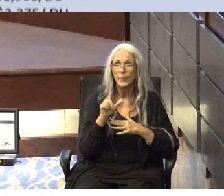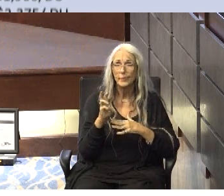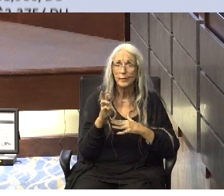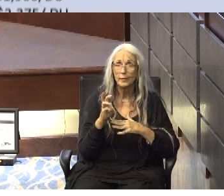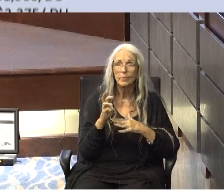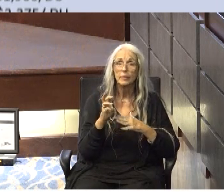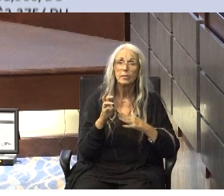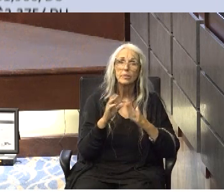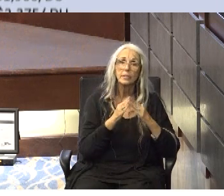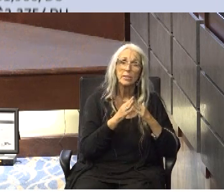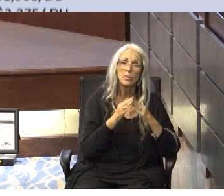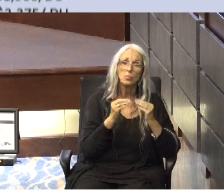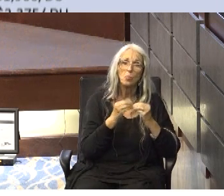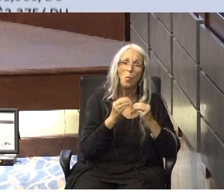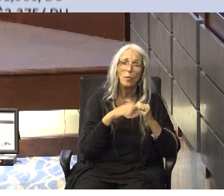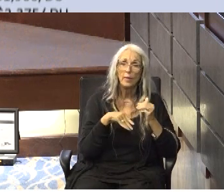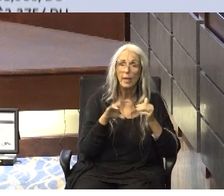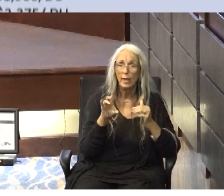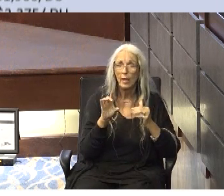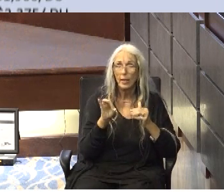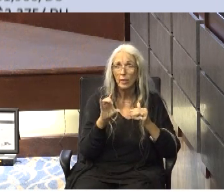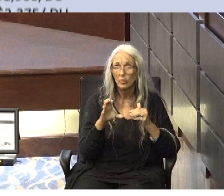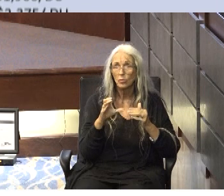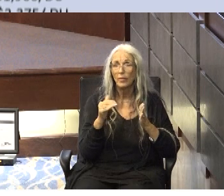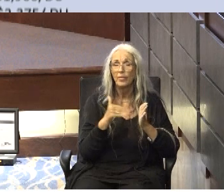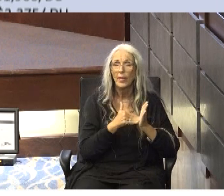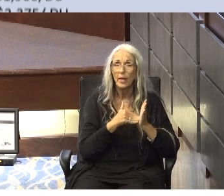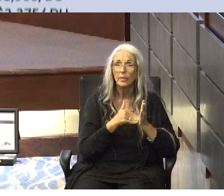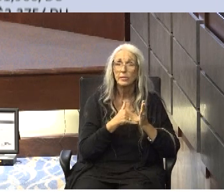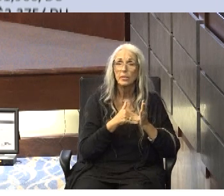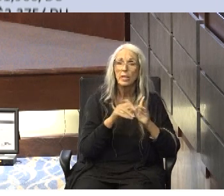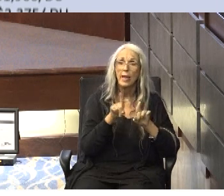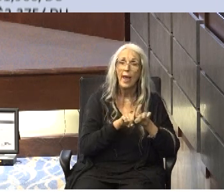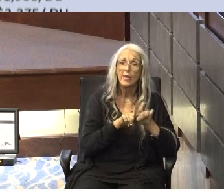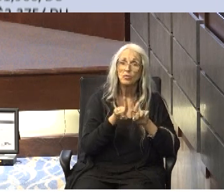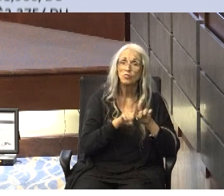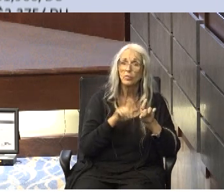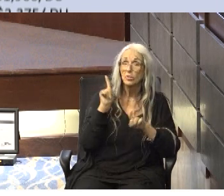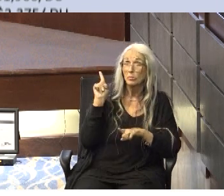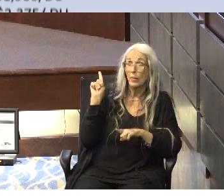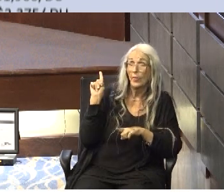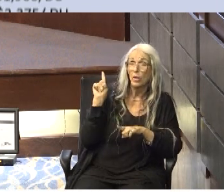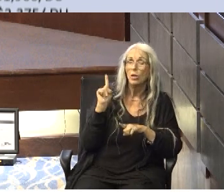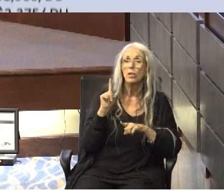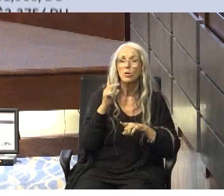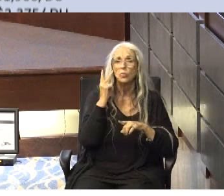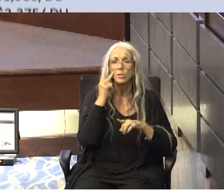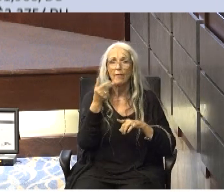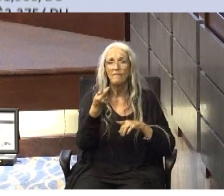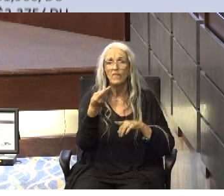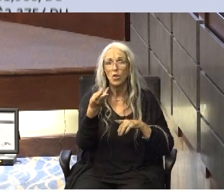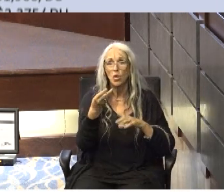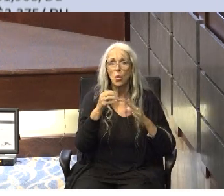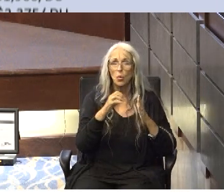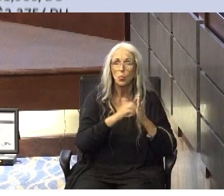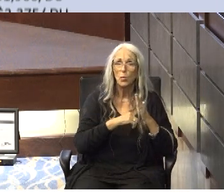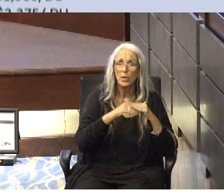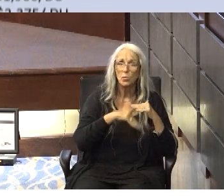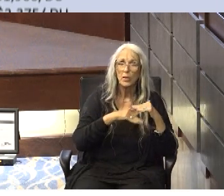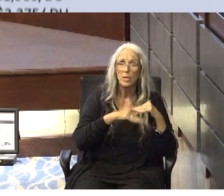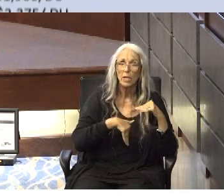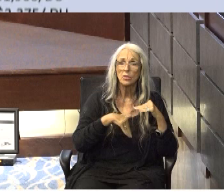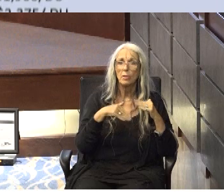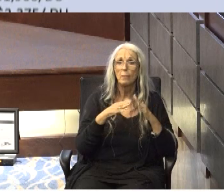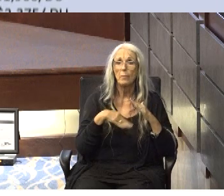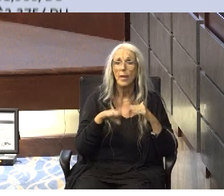over 800,000, which you see marked with an asterisk on this chart, there's going to be some fee reductions based on